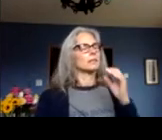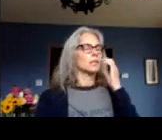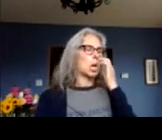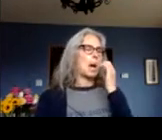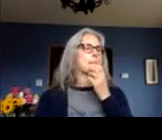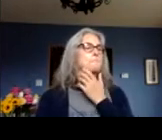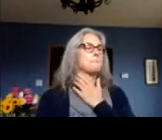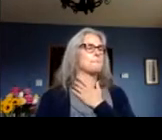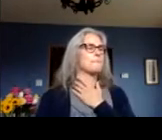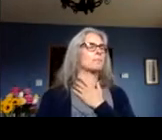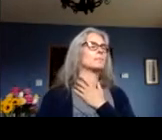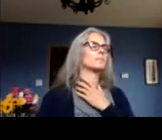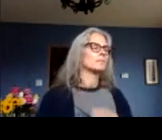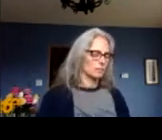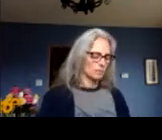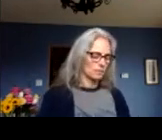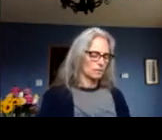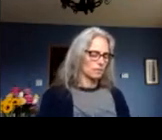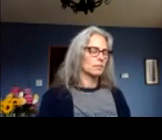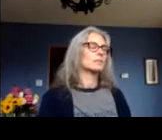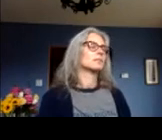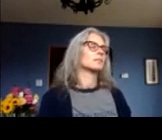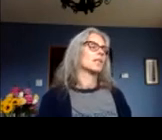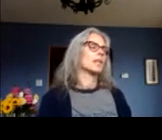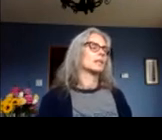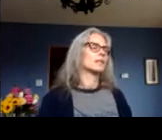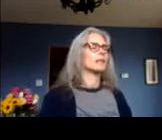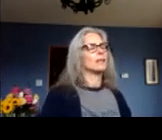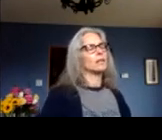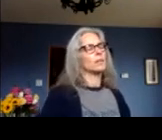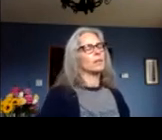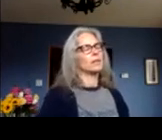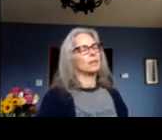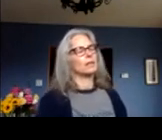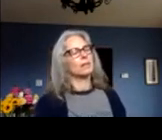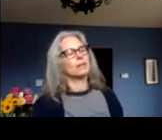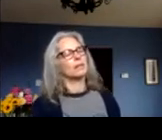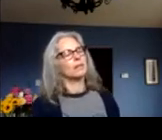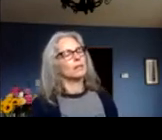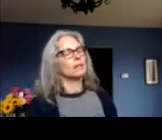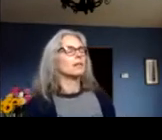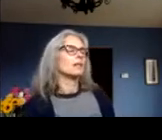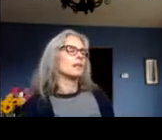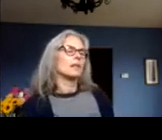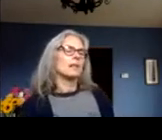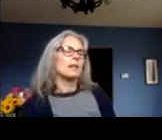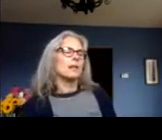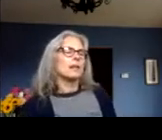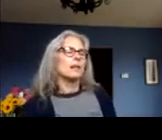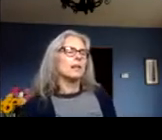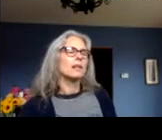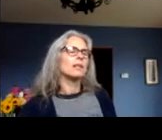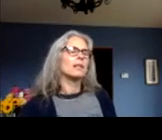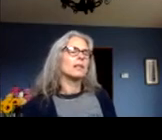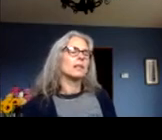there. Keep encouraging students to do deeper things, bigger things, to build those life skills. When can you give them opportunities to be